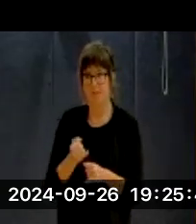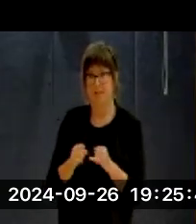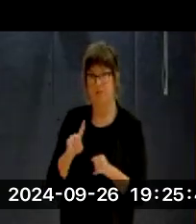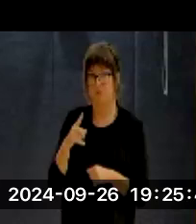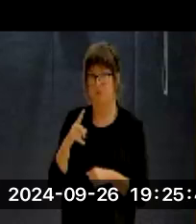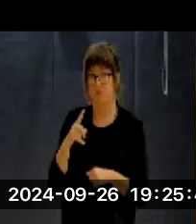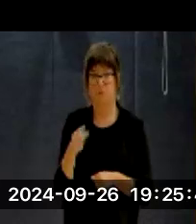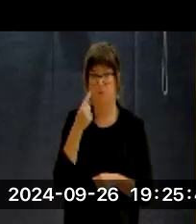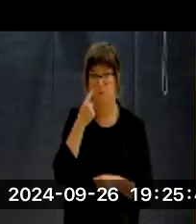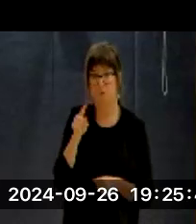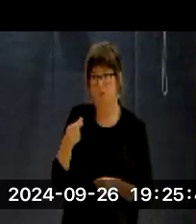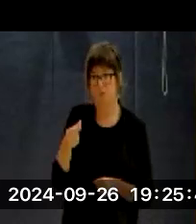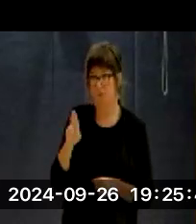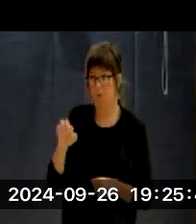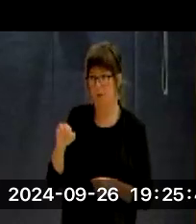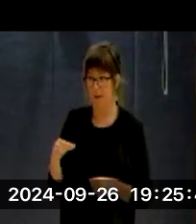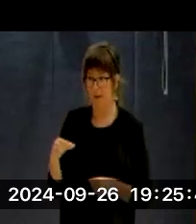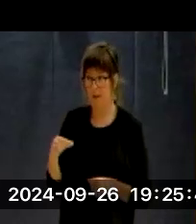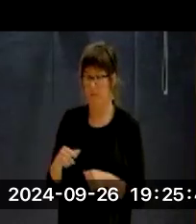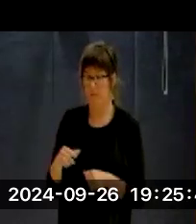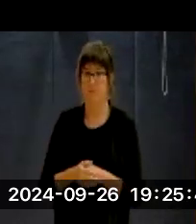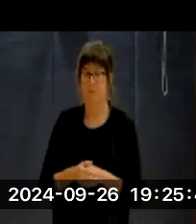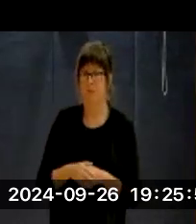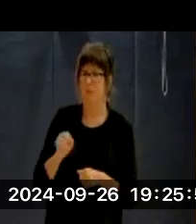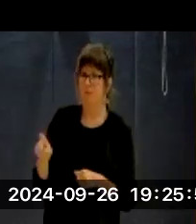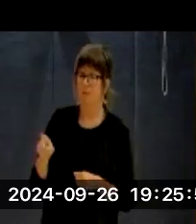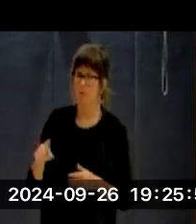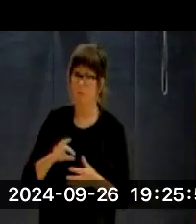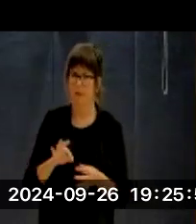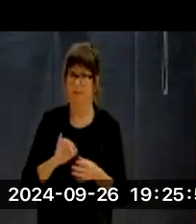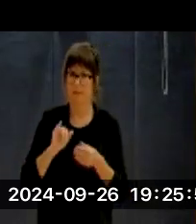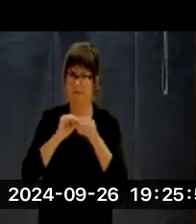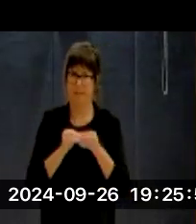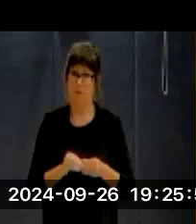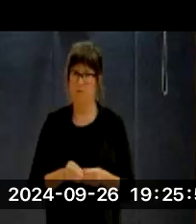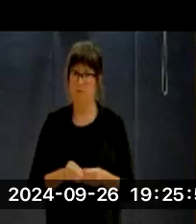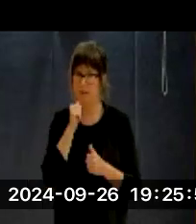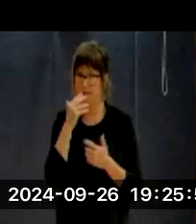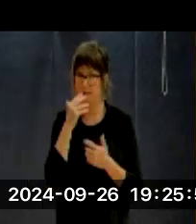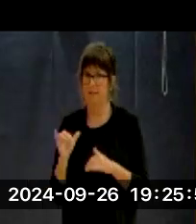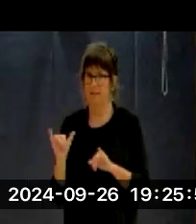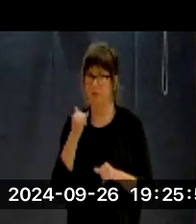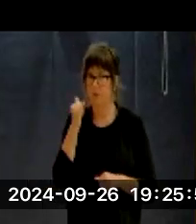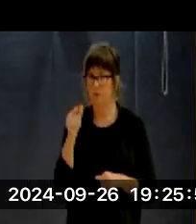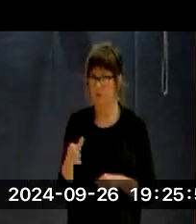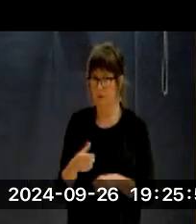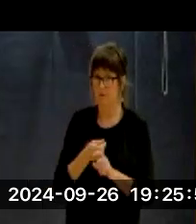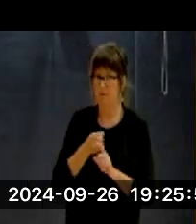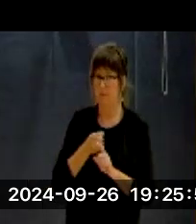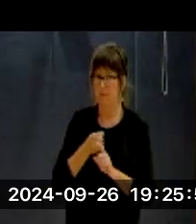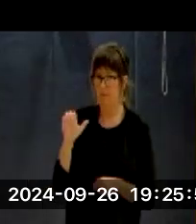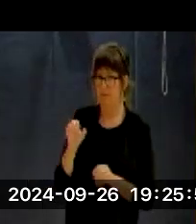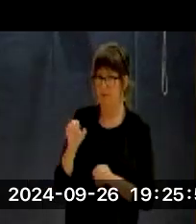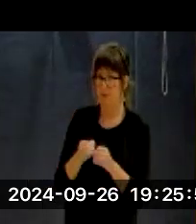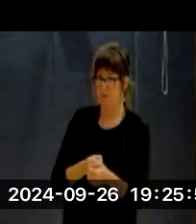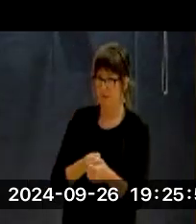Greg. My one question was, when you said that the figures are not as grim as the calls you receive from the Sacramento